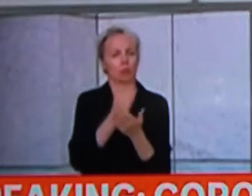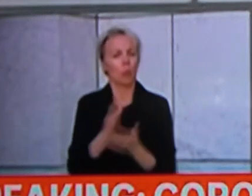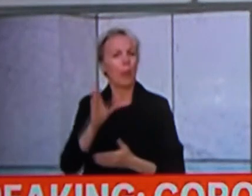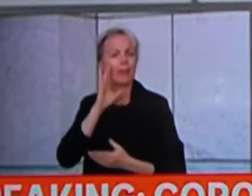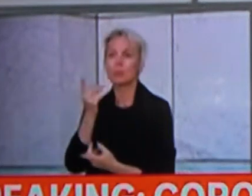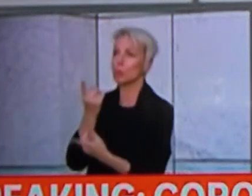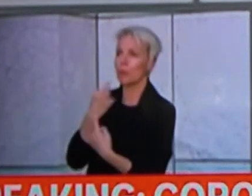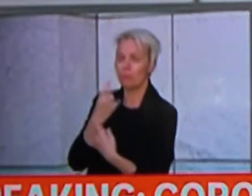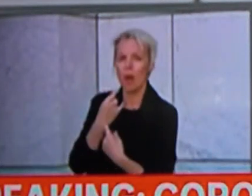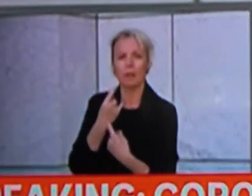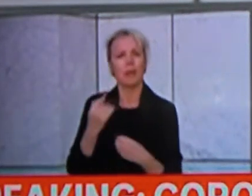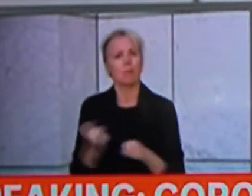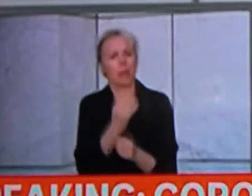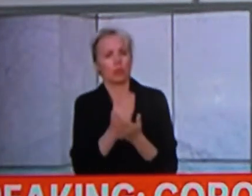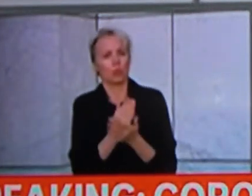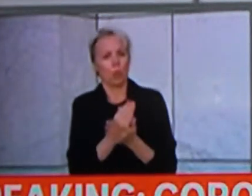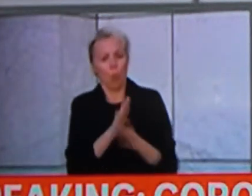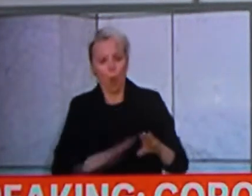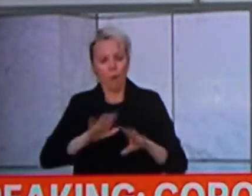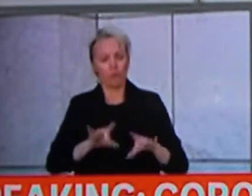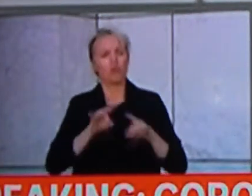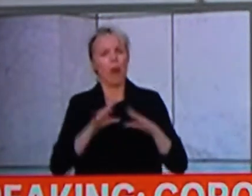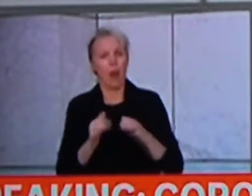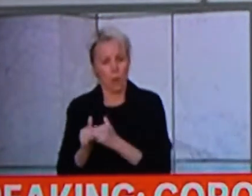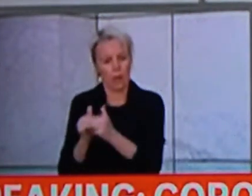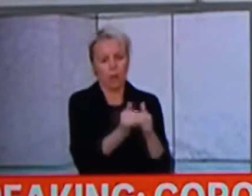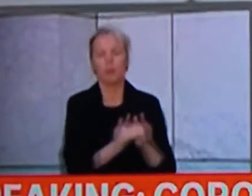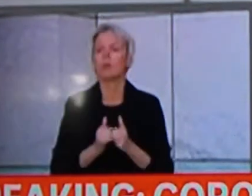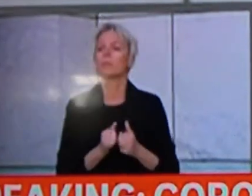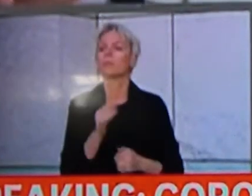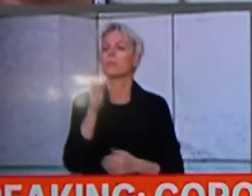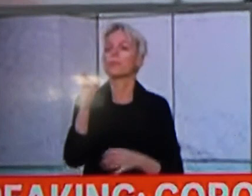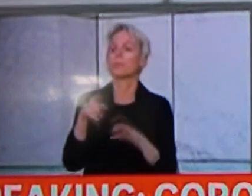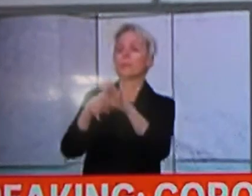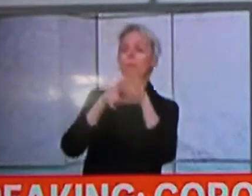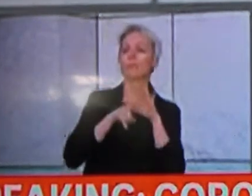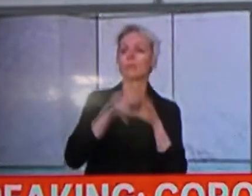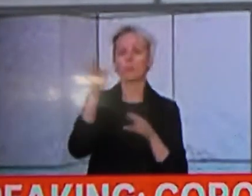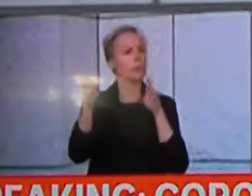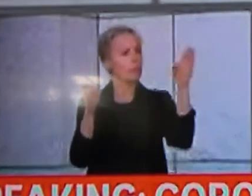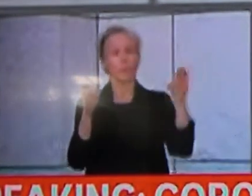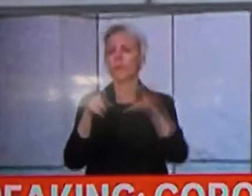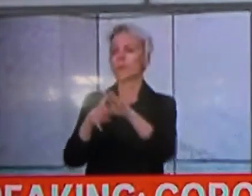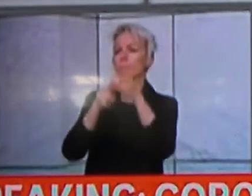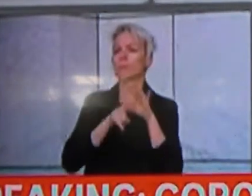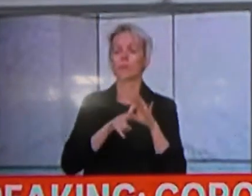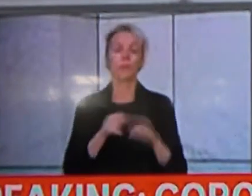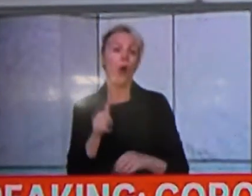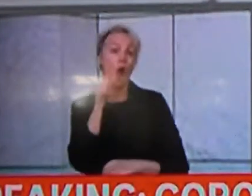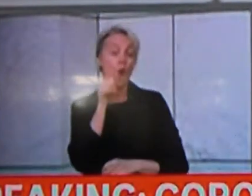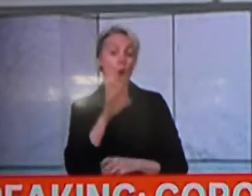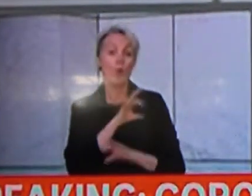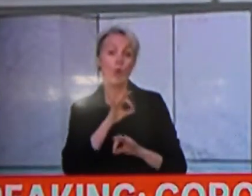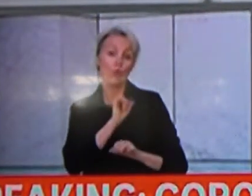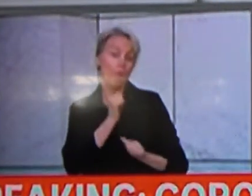nationally coordinated in our responses. I've got time for a couple more. Brett? Then I'll come here and then I'll come here. Yep. I know it's not your favourite platform,